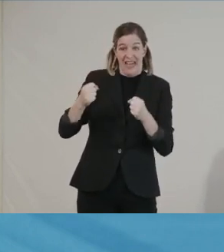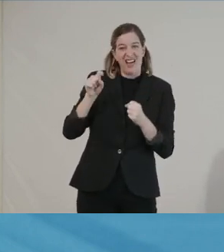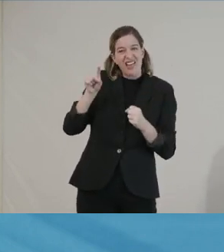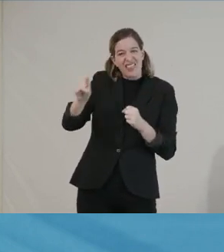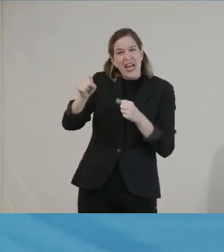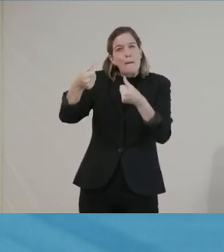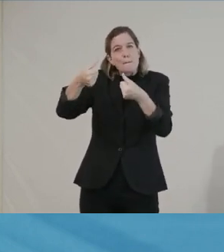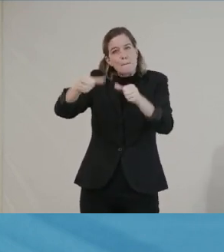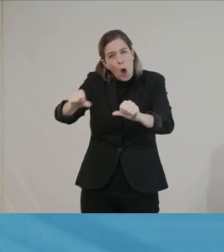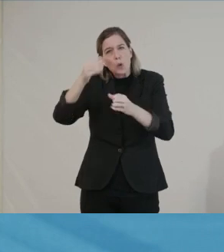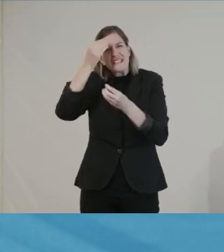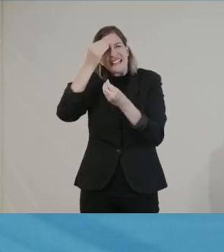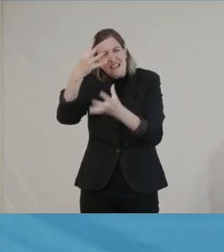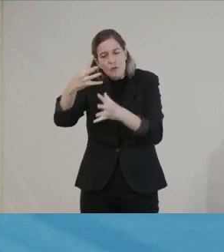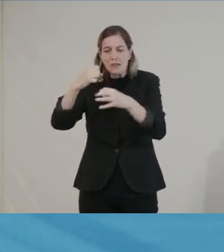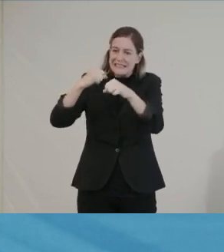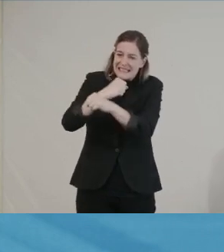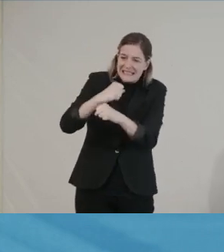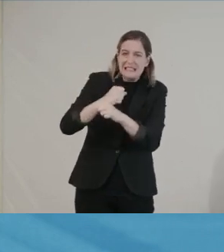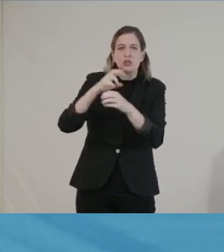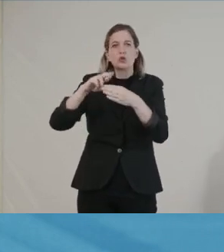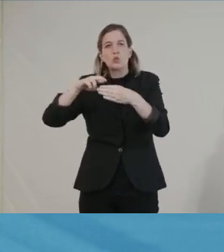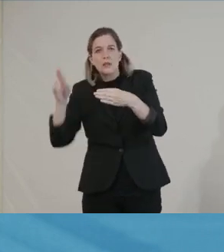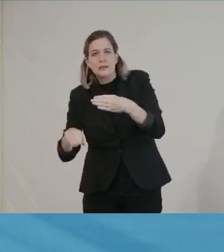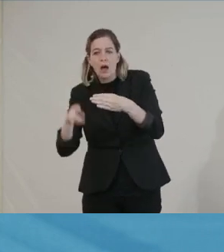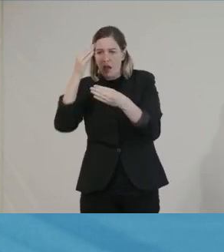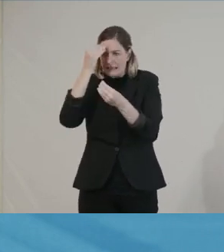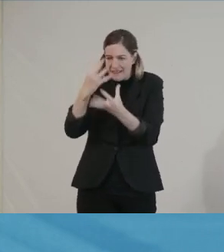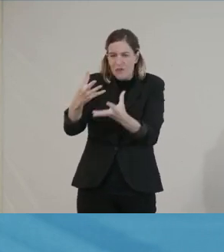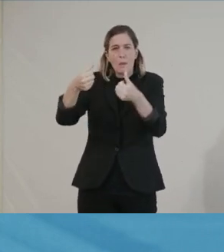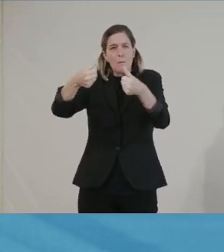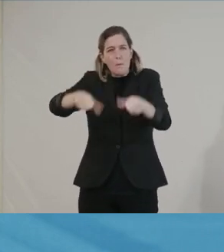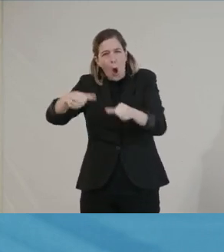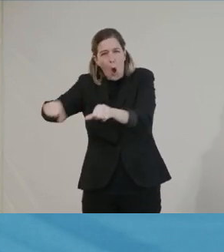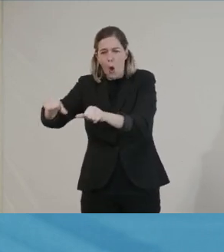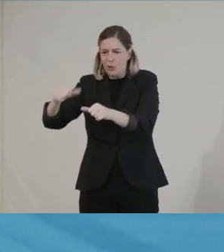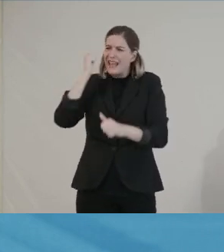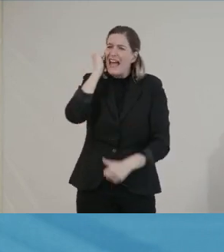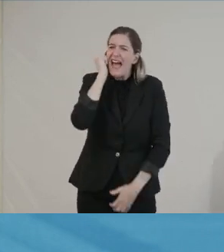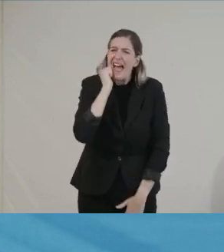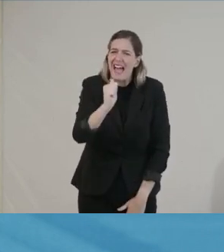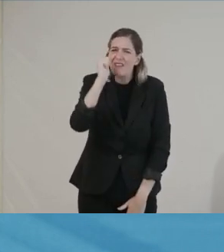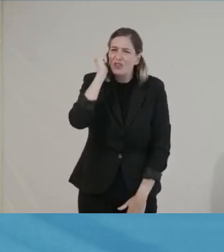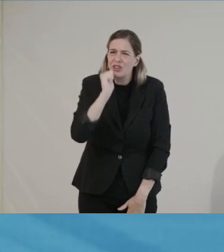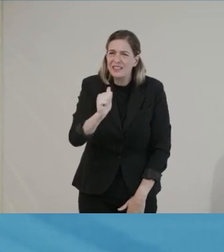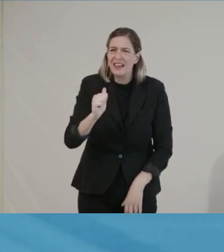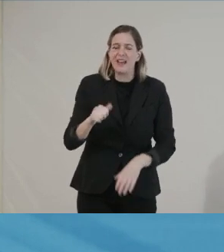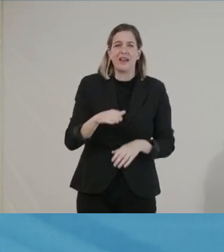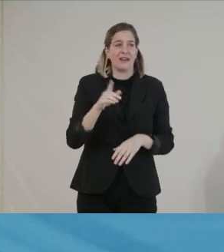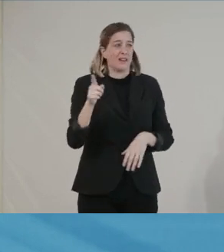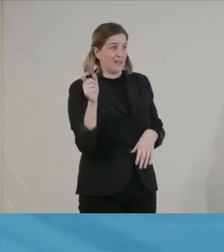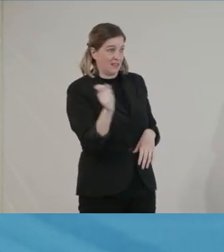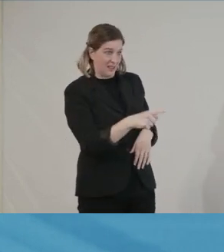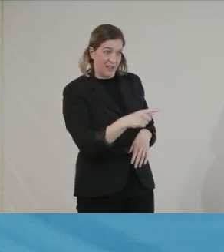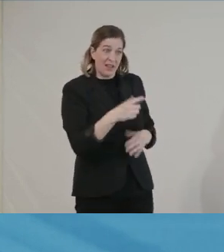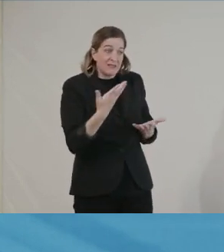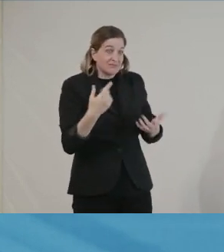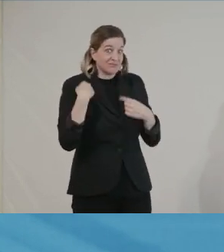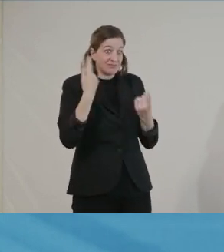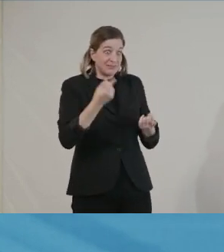statistics and results that we have. I haven't come out to do... It's been 8 days. We're just learning you're canceling the weekly